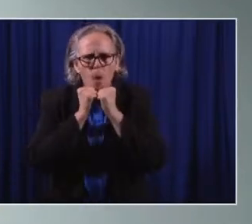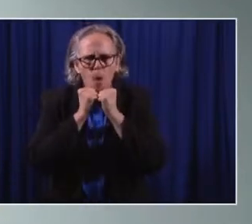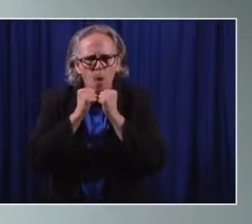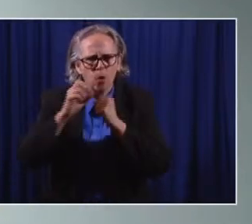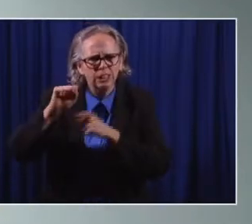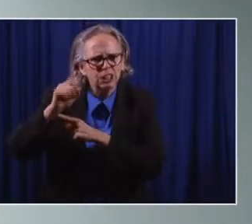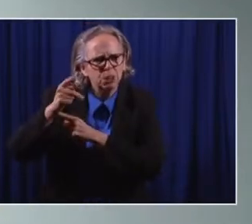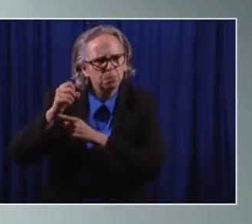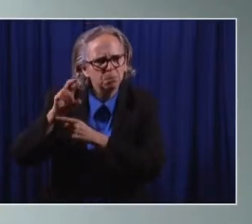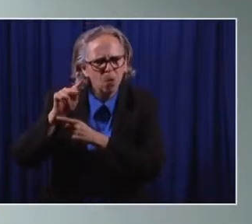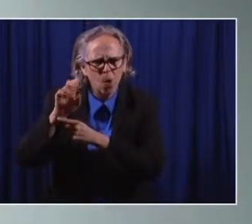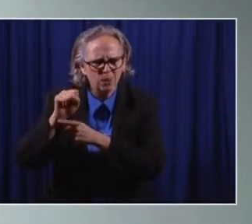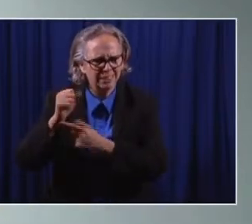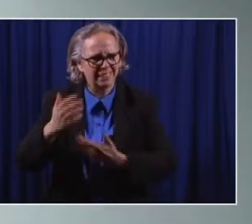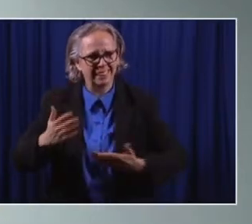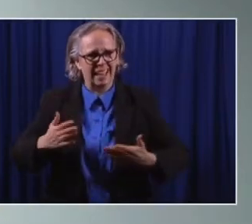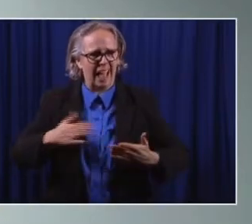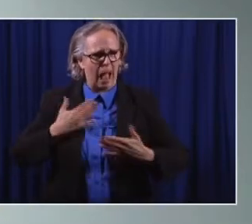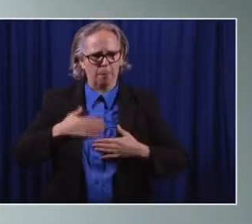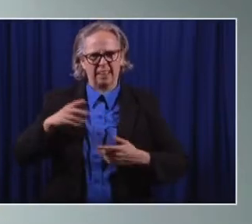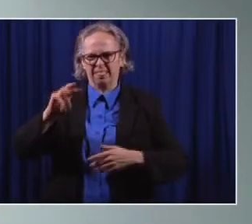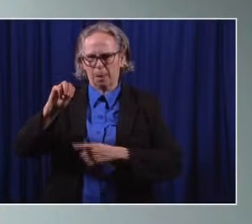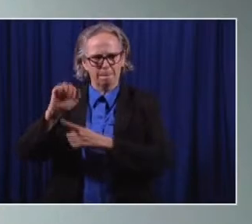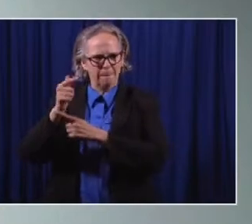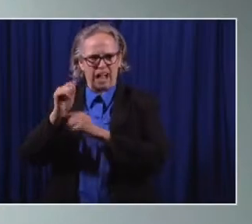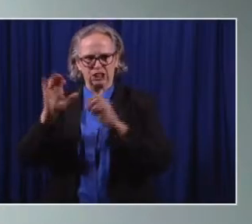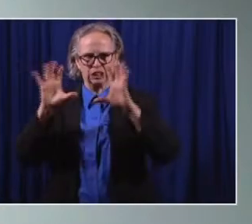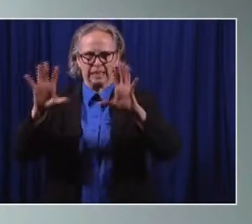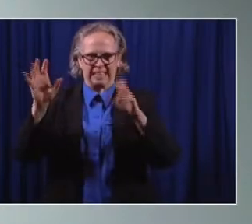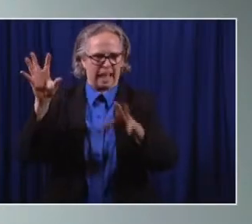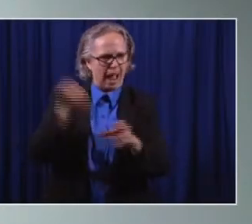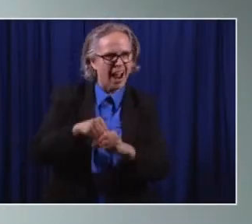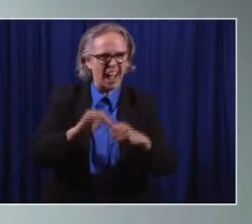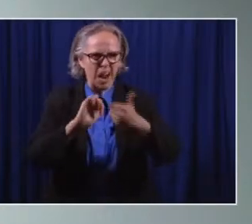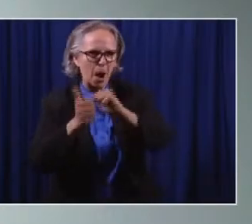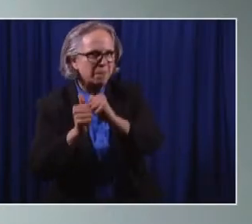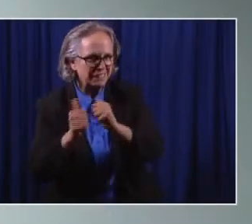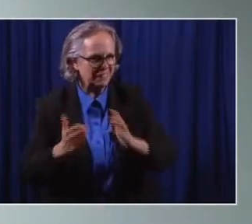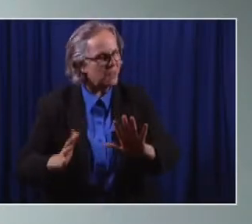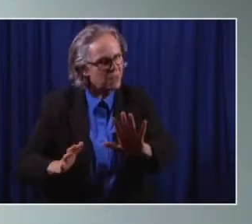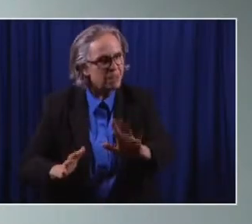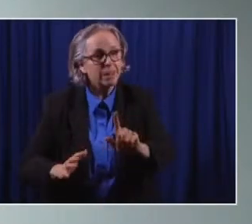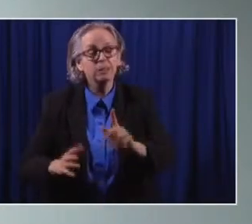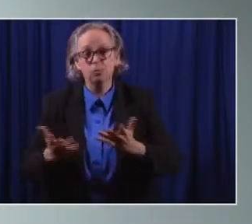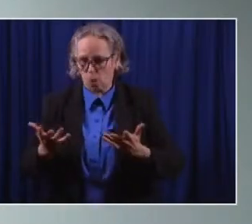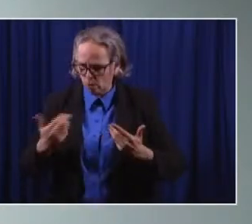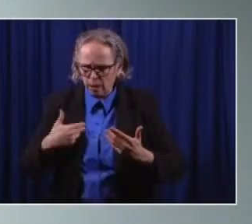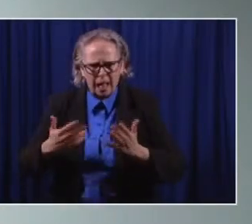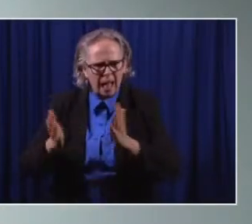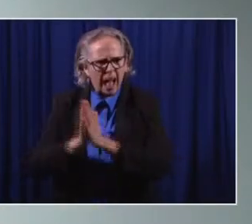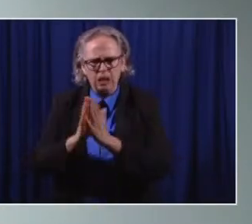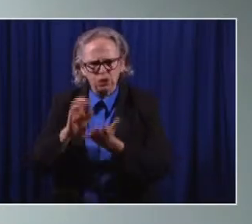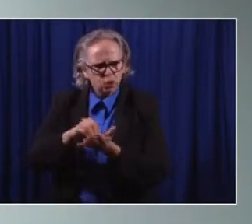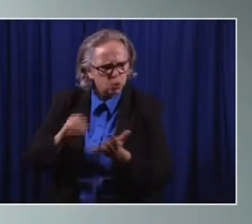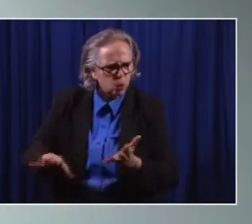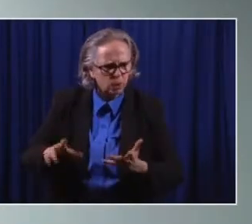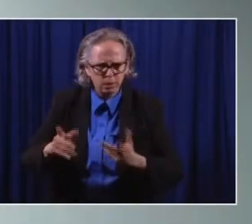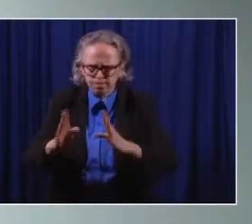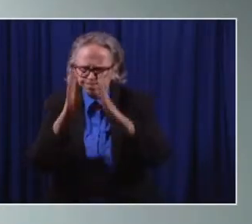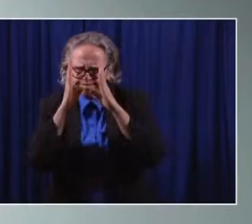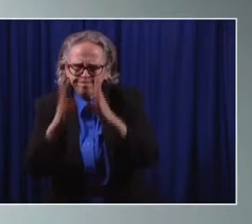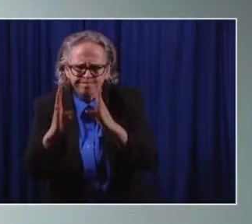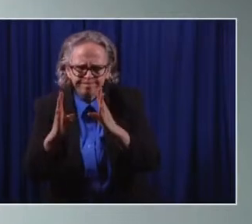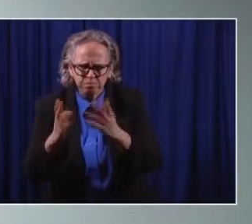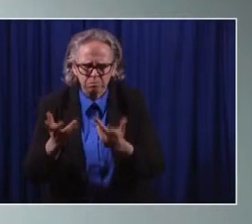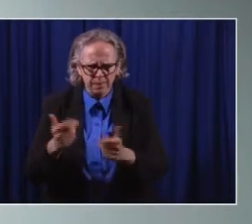competing. So we're asking them to stay focused and stick with the plan and listen to what the governor's saying and